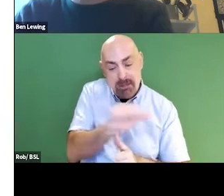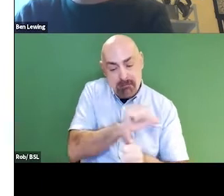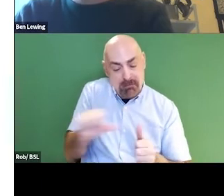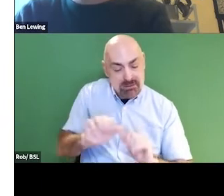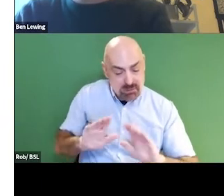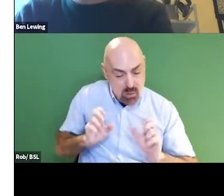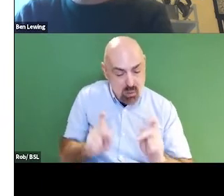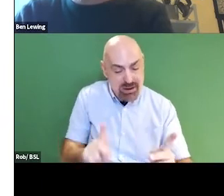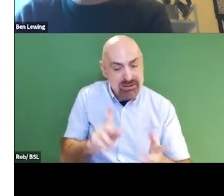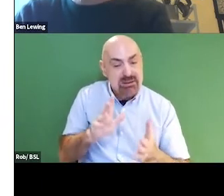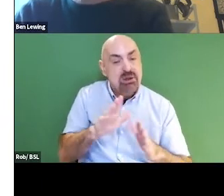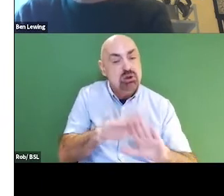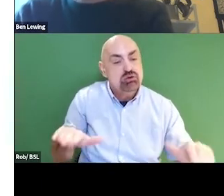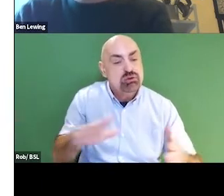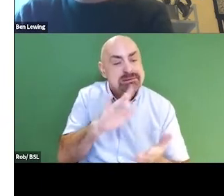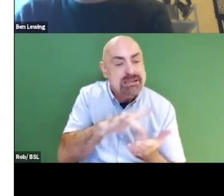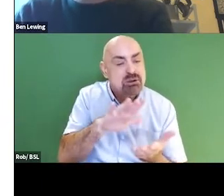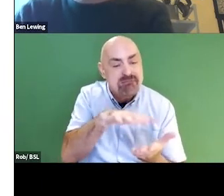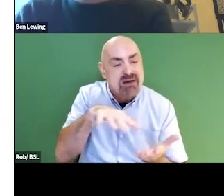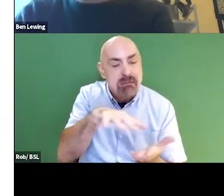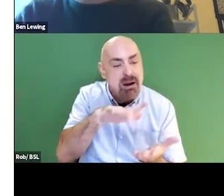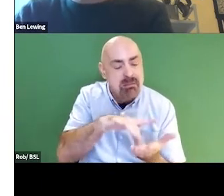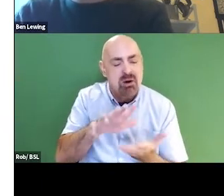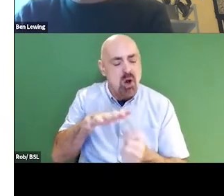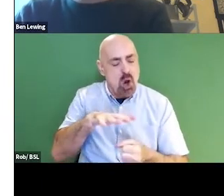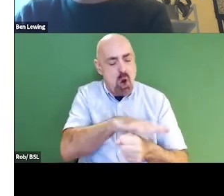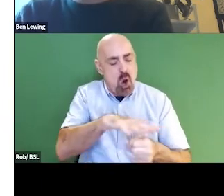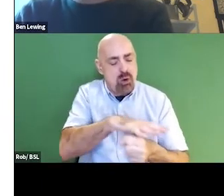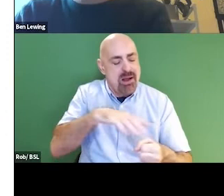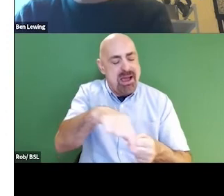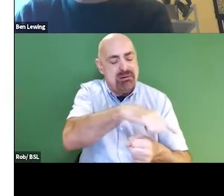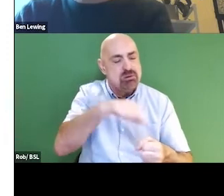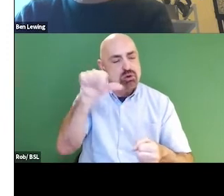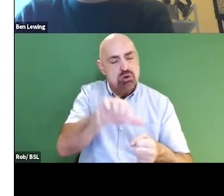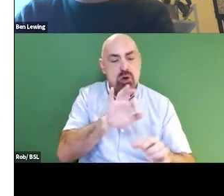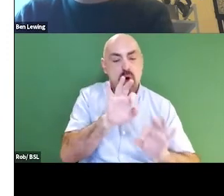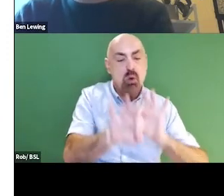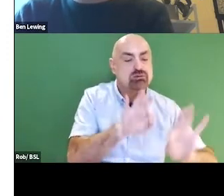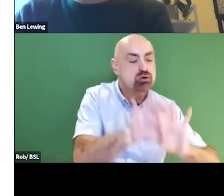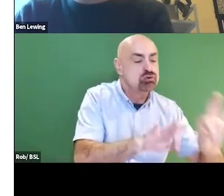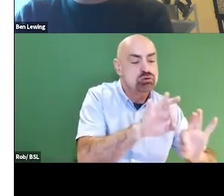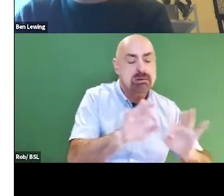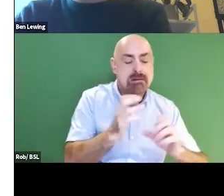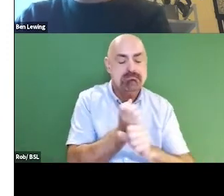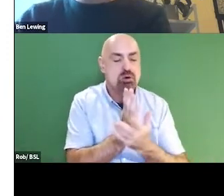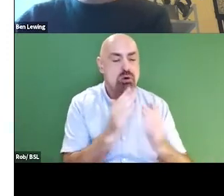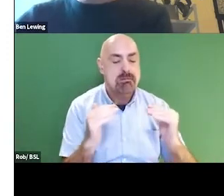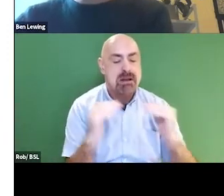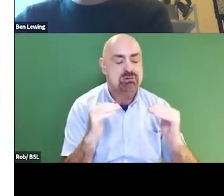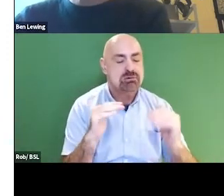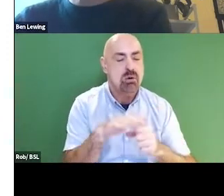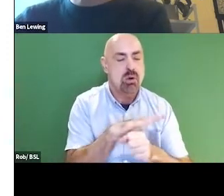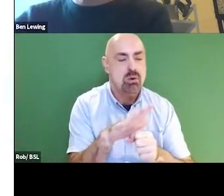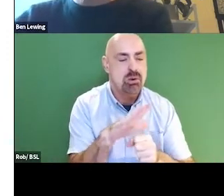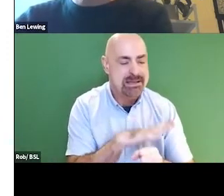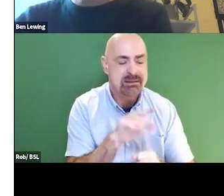delivering children's centres and family hubs, local areas should use theory of change questions to get the right fit with the local context. And I'm going to